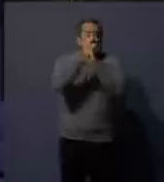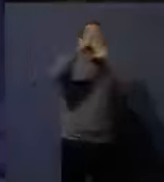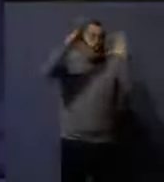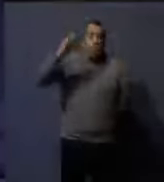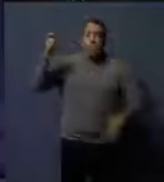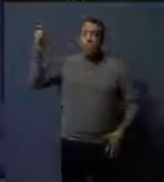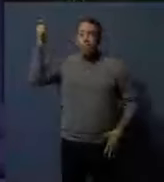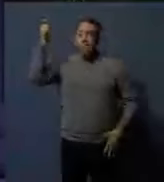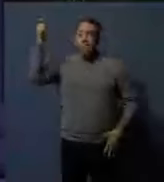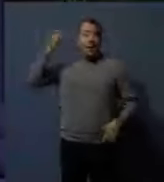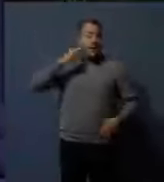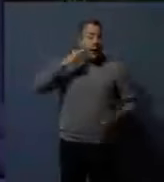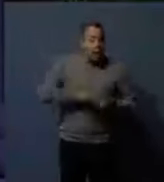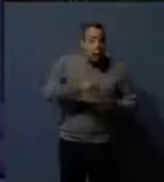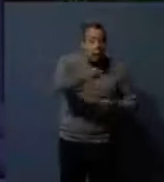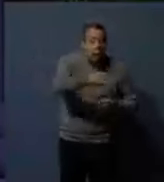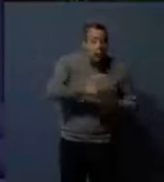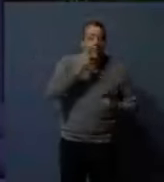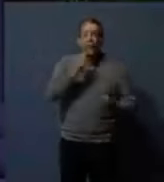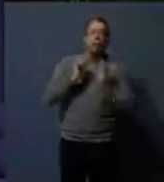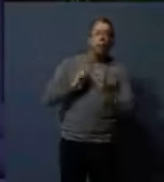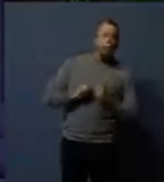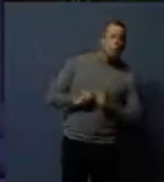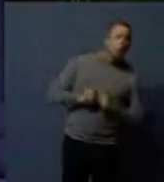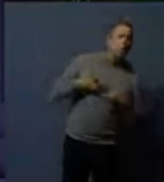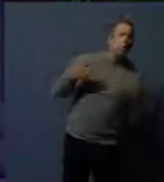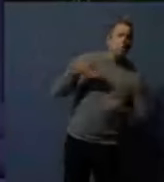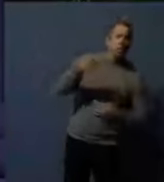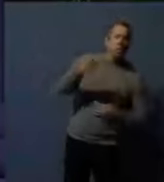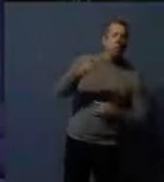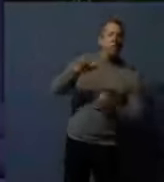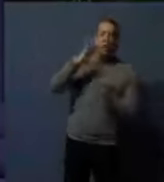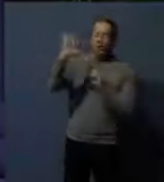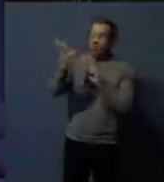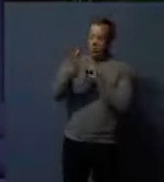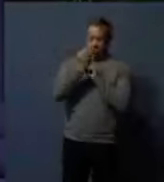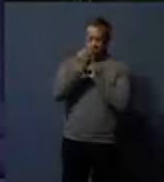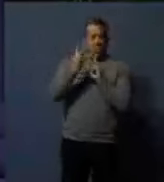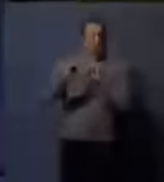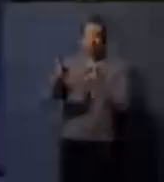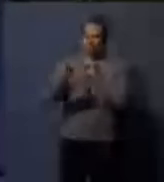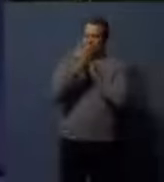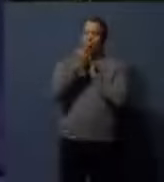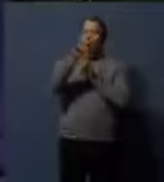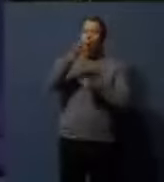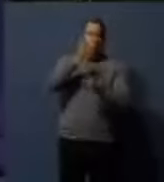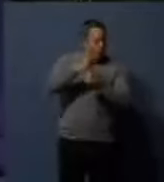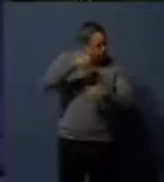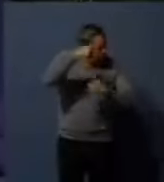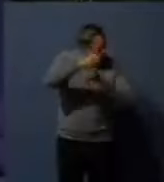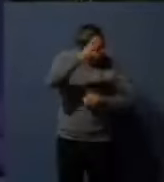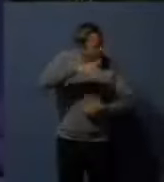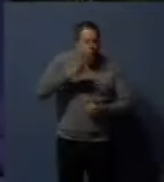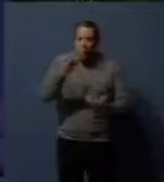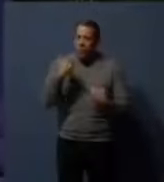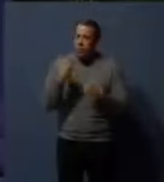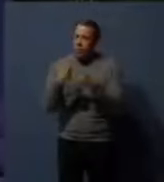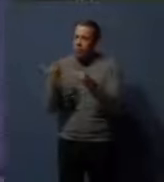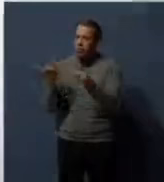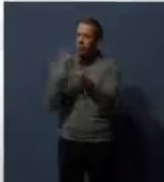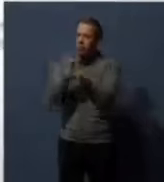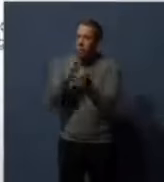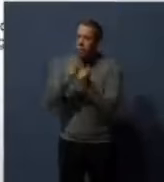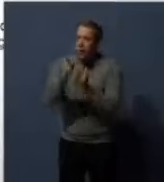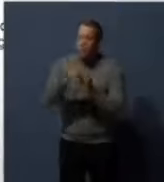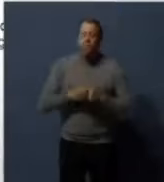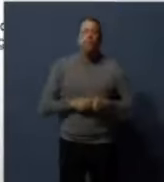or give out candy or whatever it is, but something that's gonna draw attention that'll trigger their memory. And then number five, you